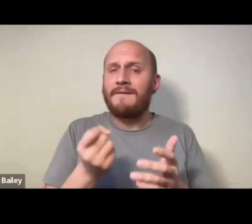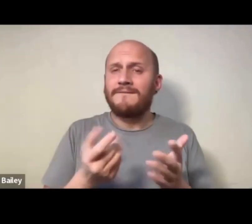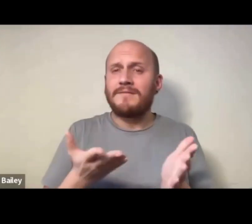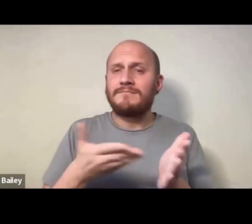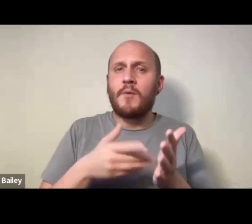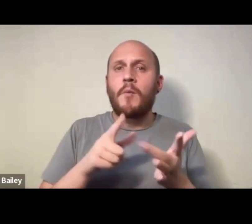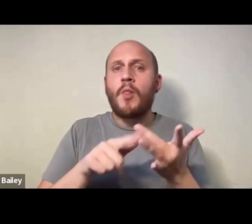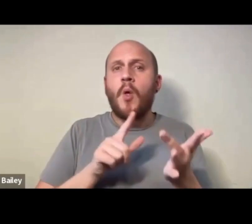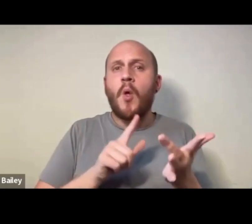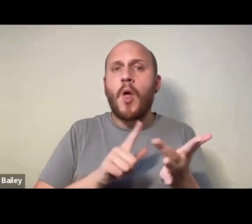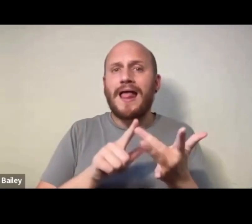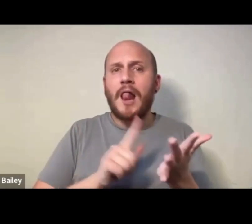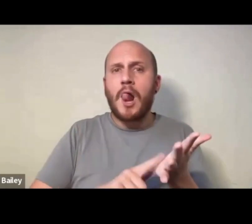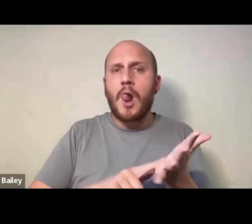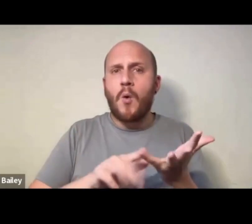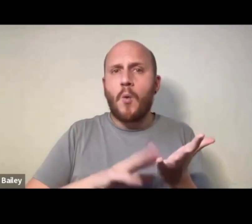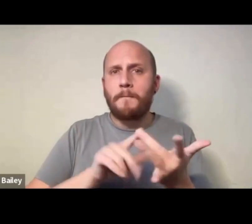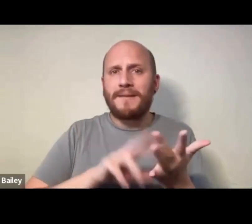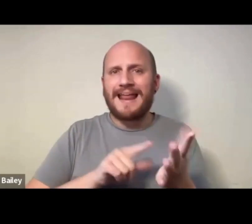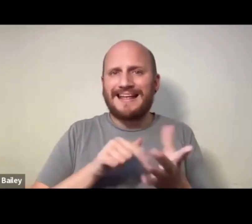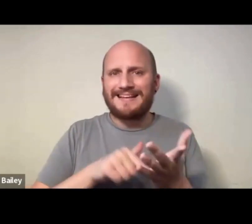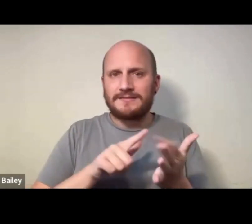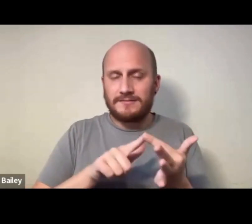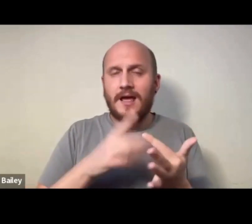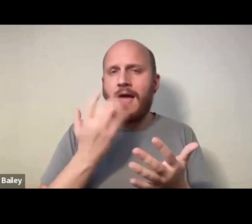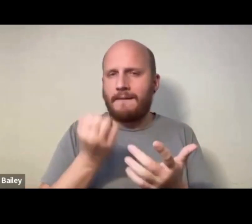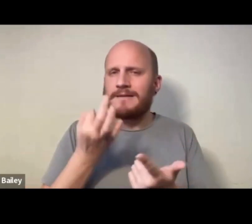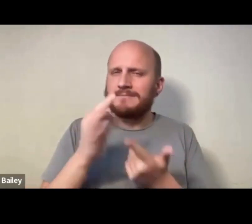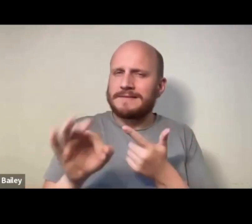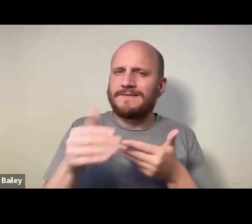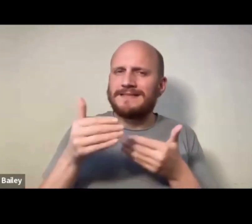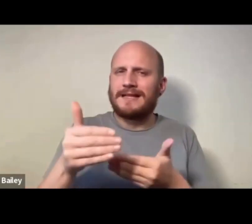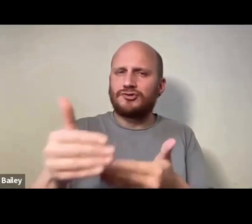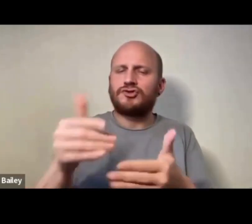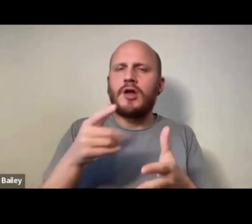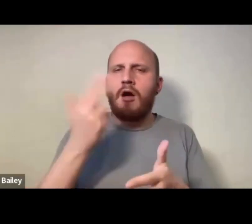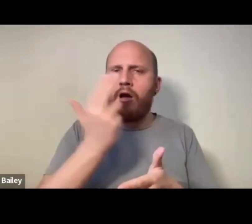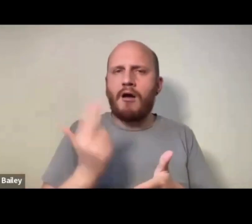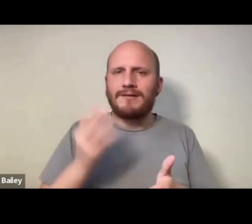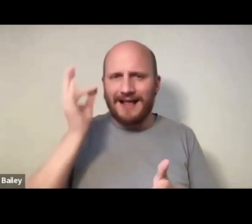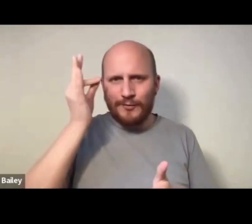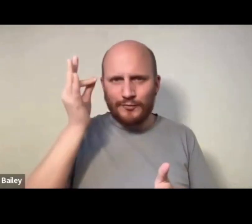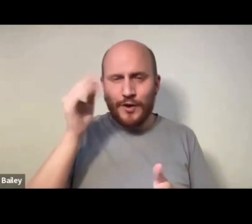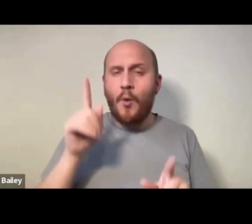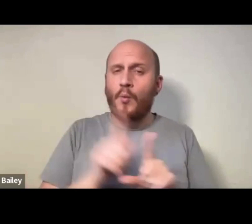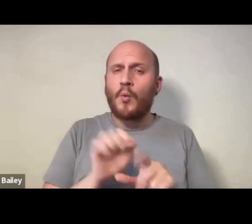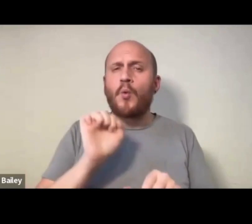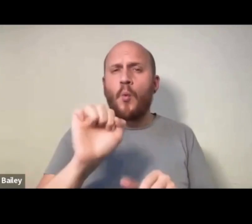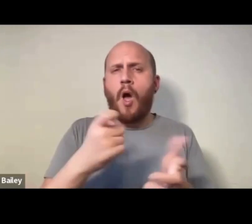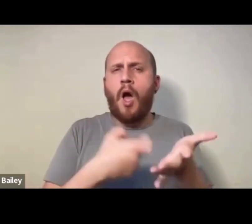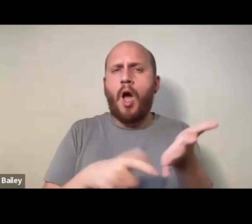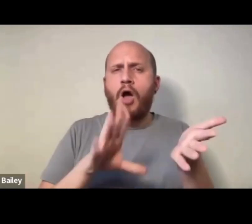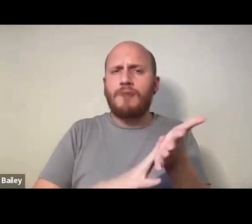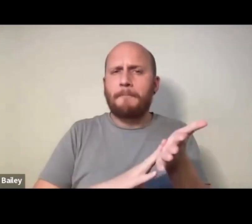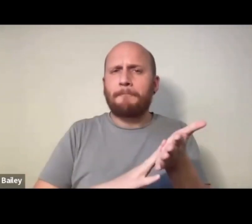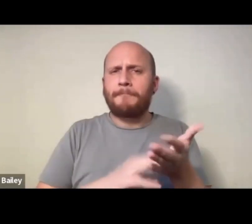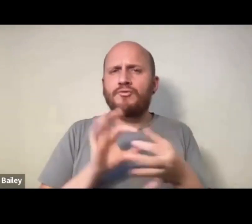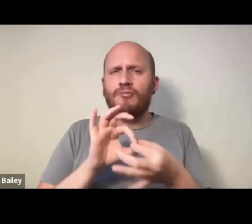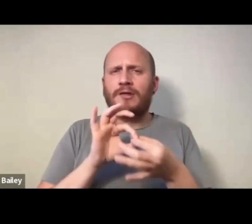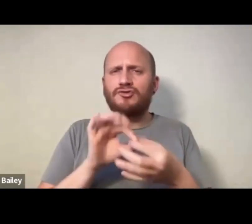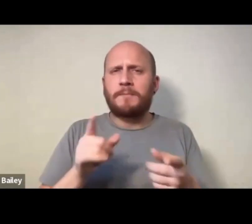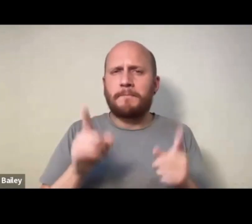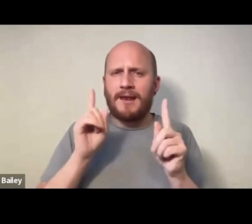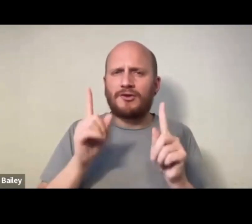Elluminate. So the Arts Council is offering specific sessions on Elluminate. You can also reach out to your relationship manager, or